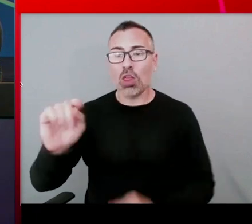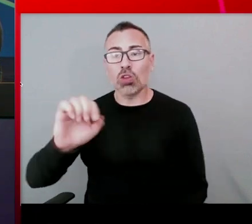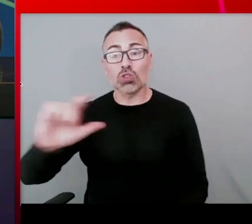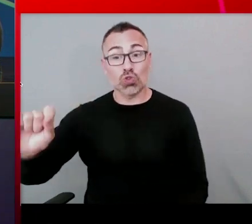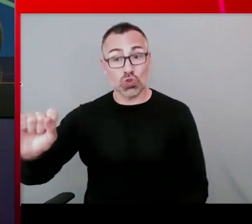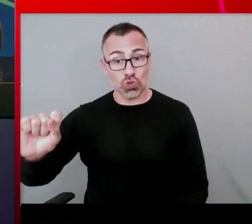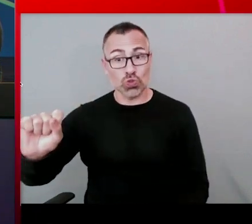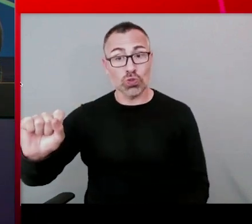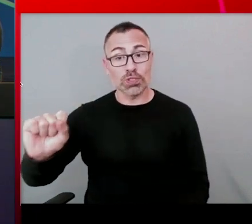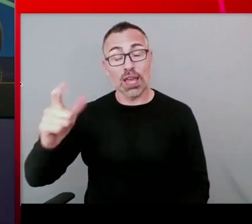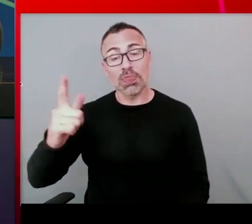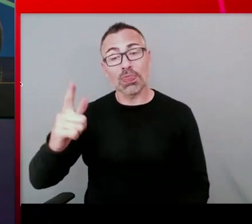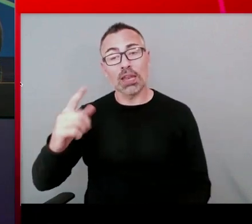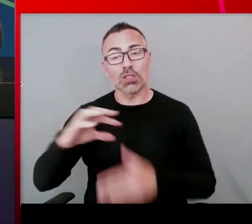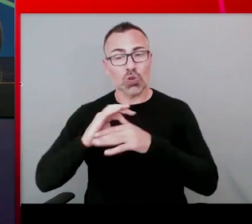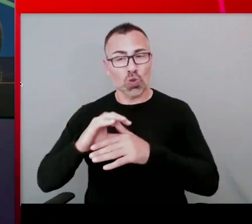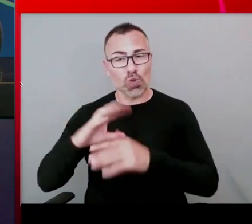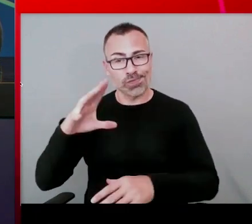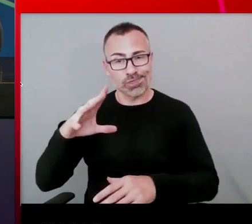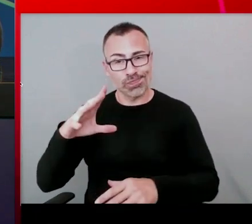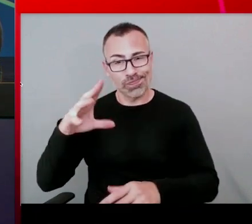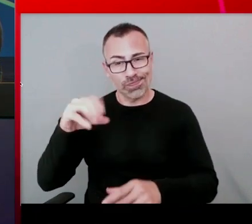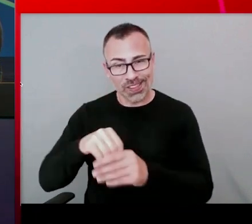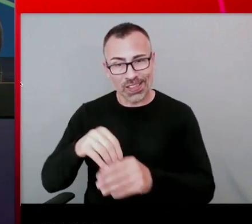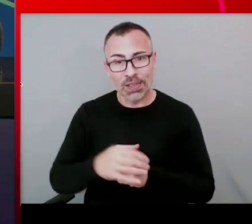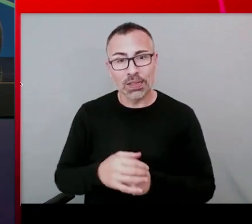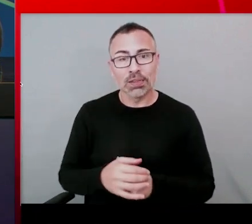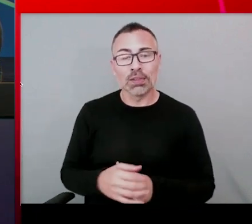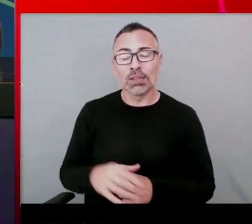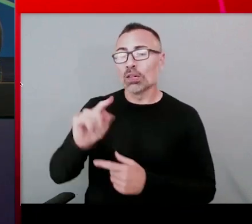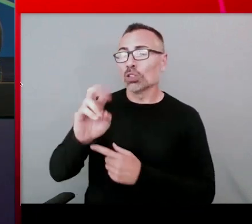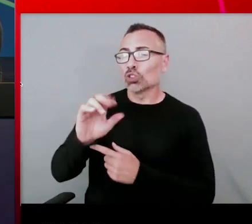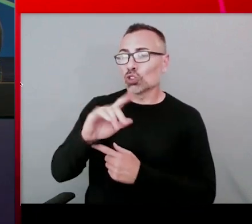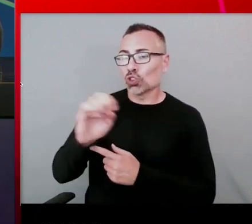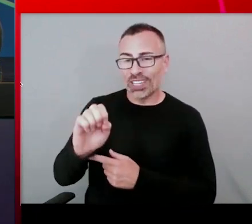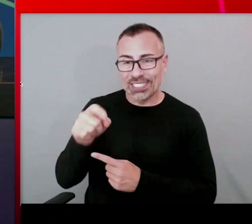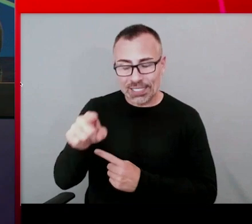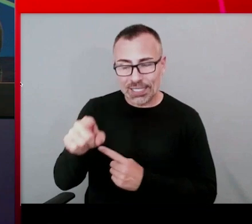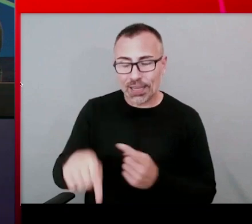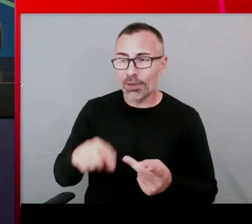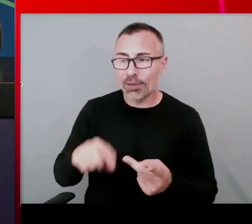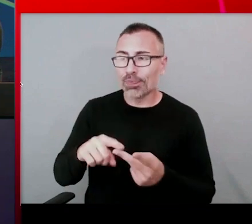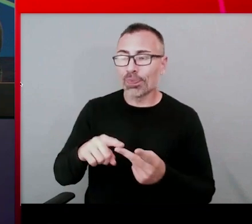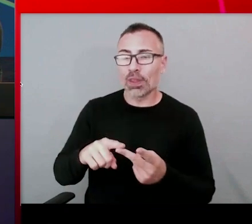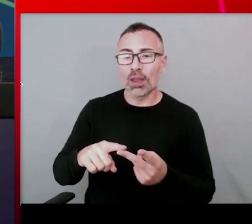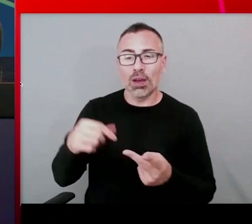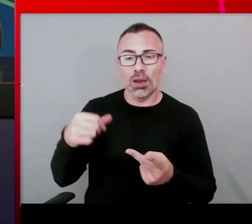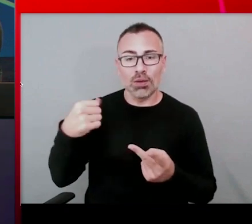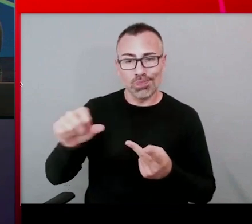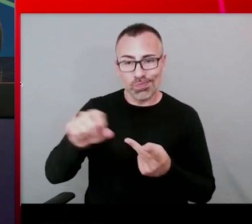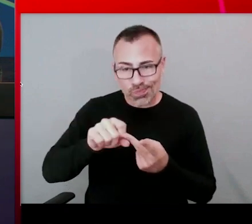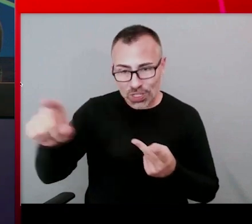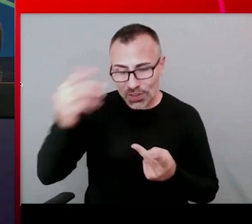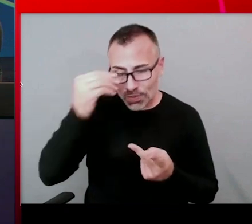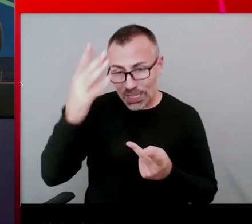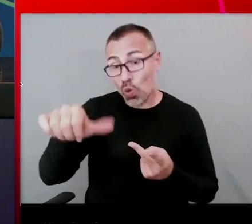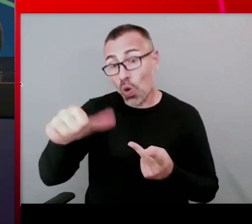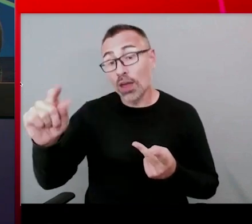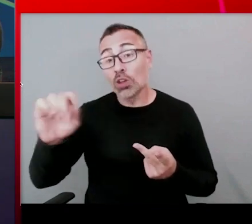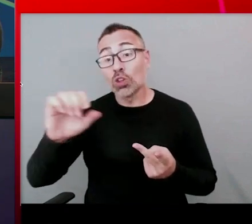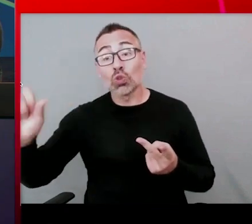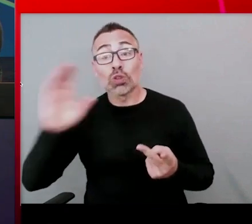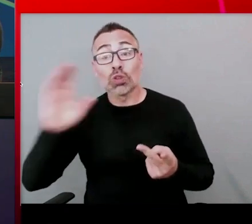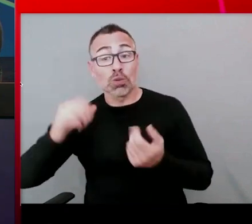there. That goes all the way from just, traces and APM tools as well as pushing that information out to other tools, like maybe support